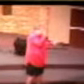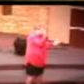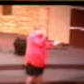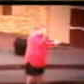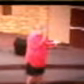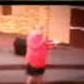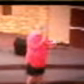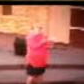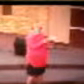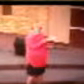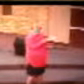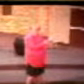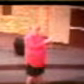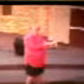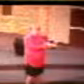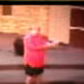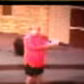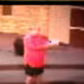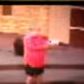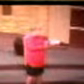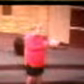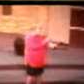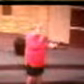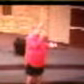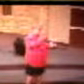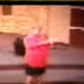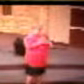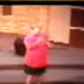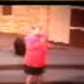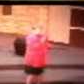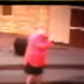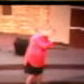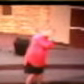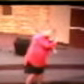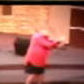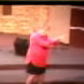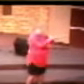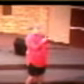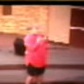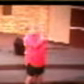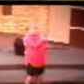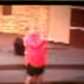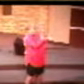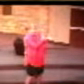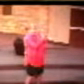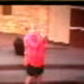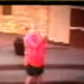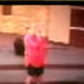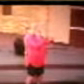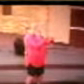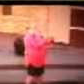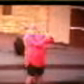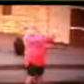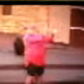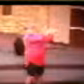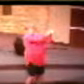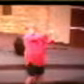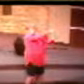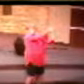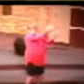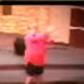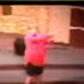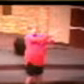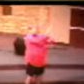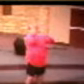"You will receive power when the Holy Spirit comes upon you." He says to those gathered in this